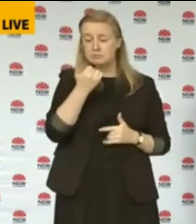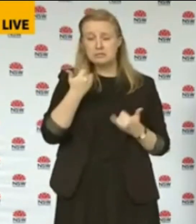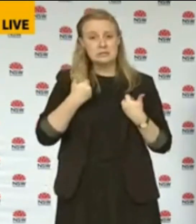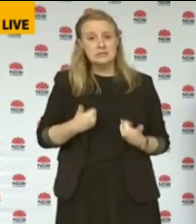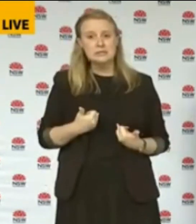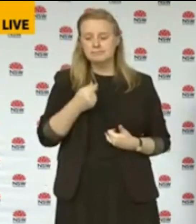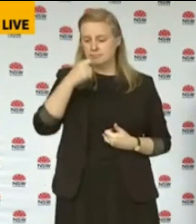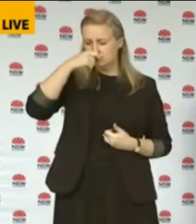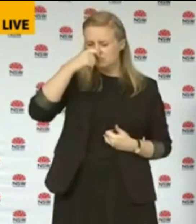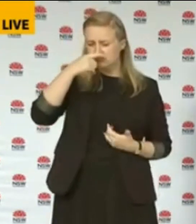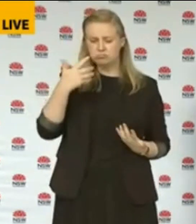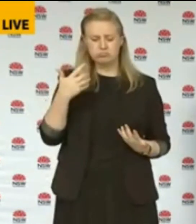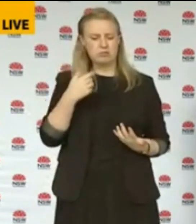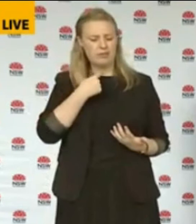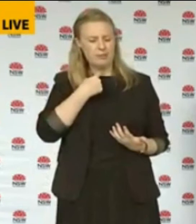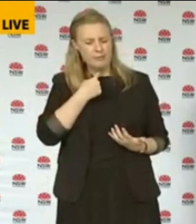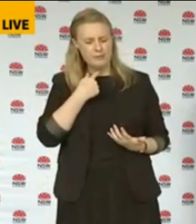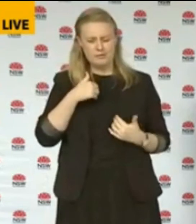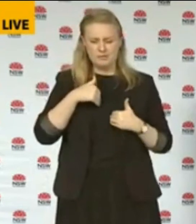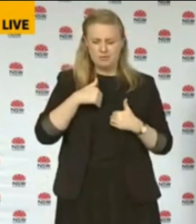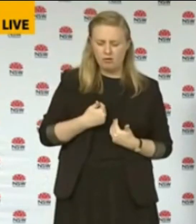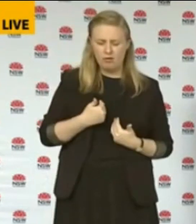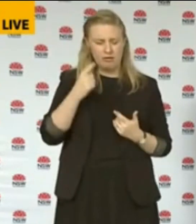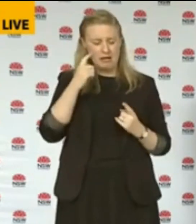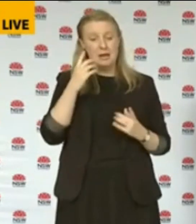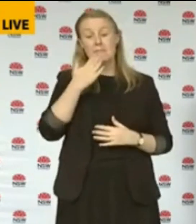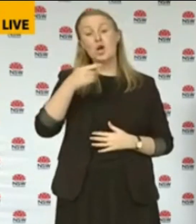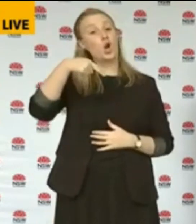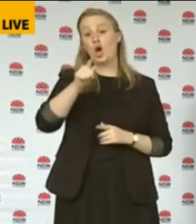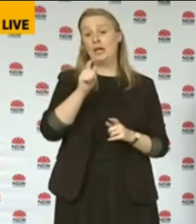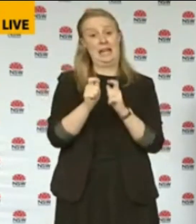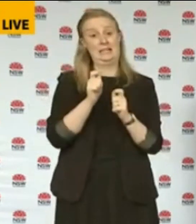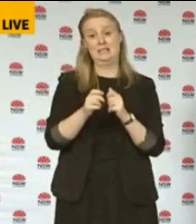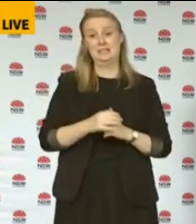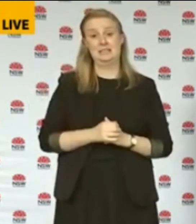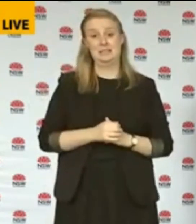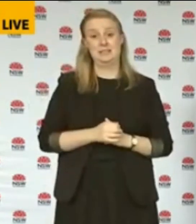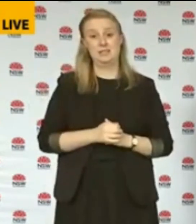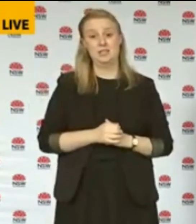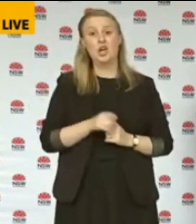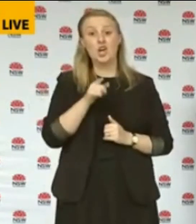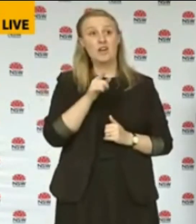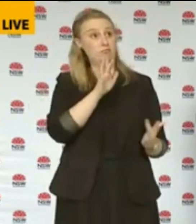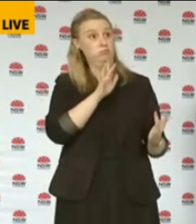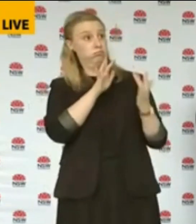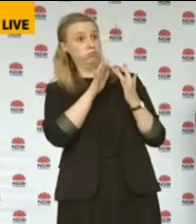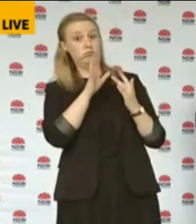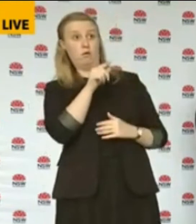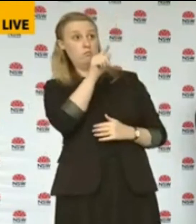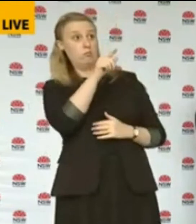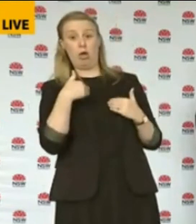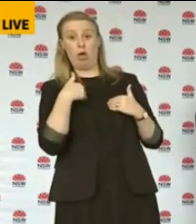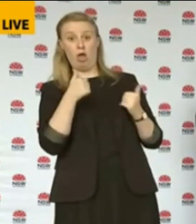if health has asked you because of a place that you visited that you need to get tested, please get tested. Every resident in New South